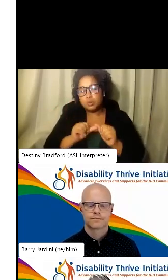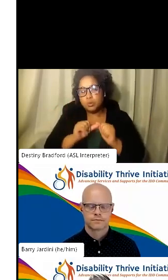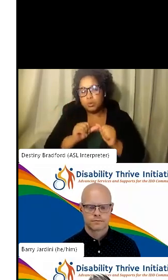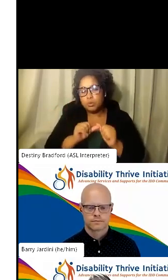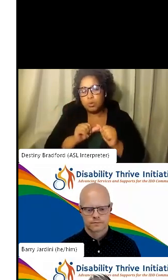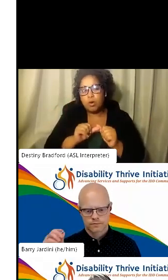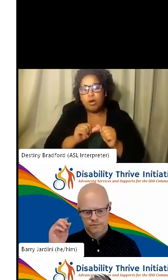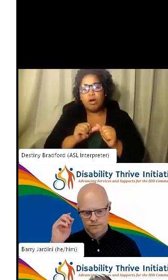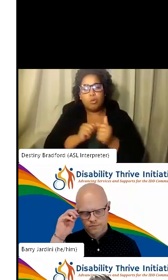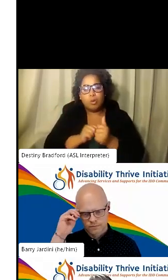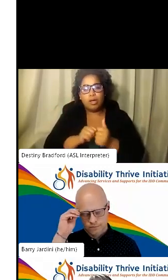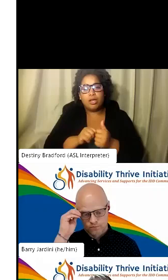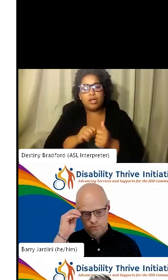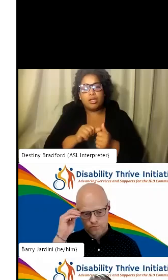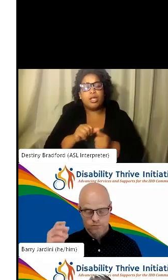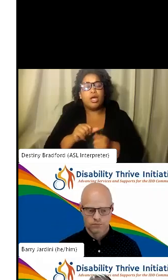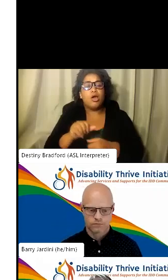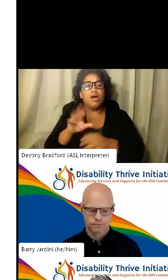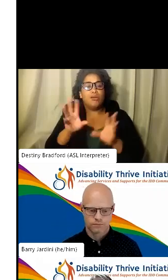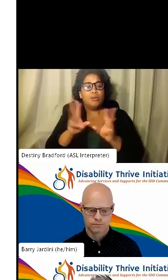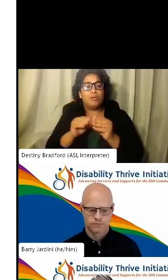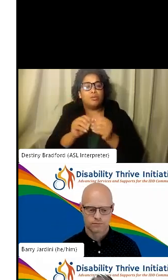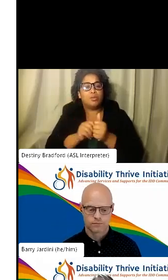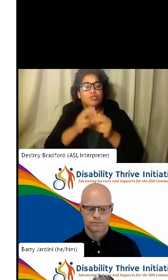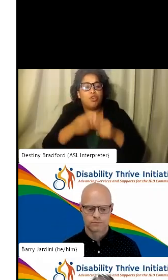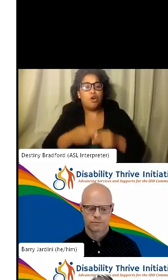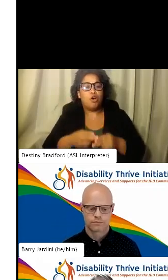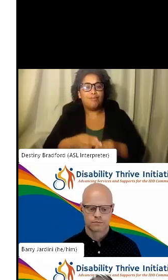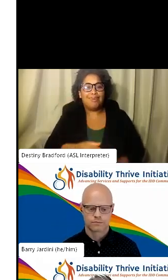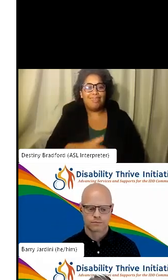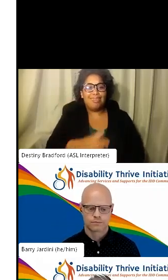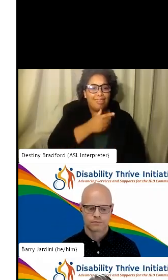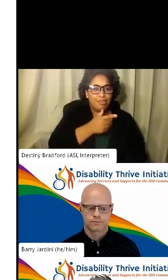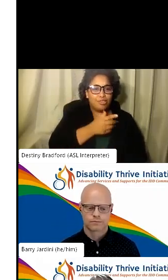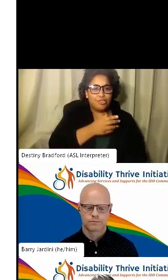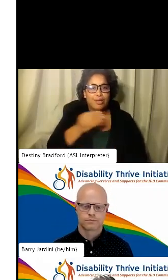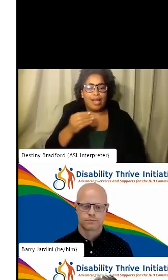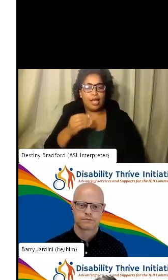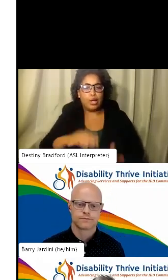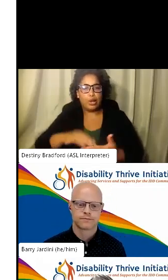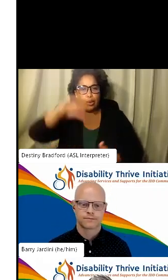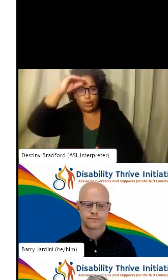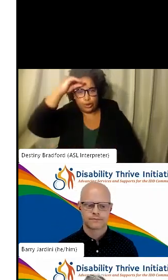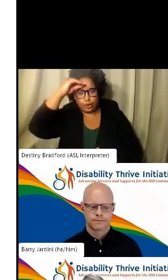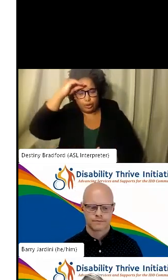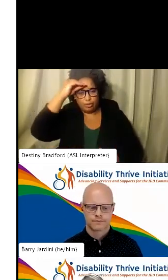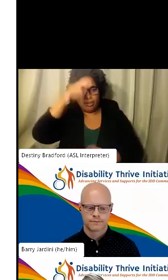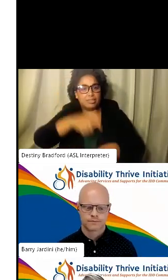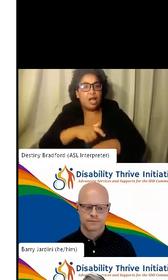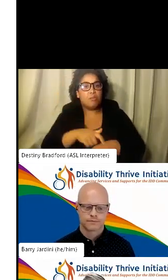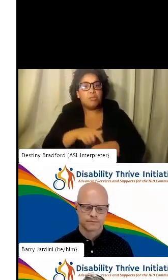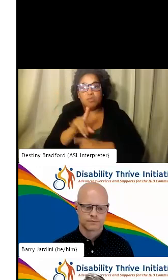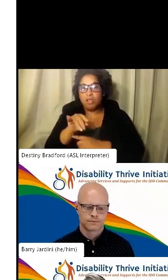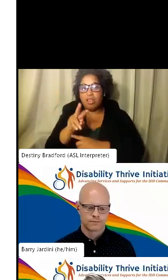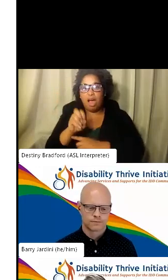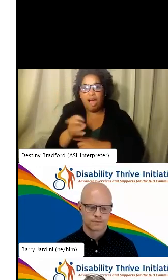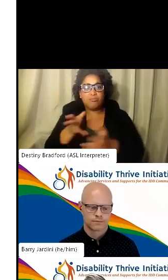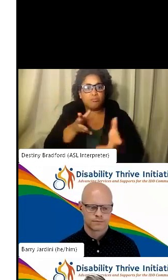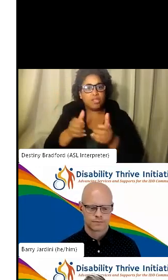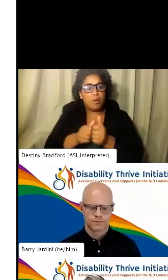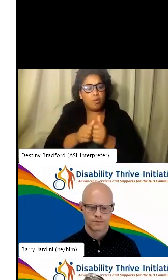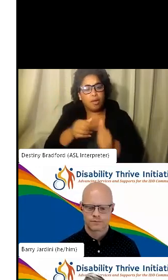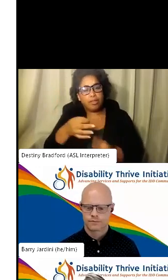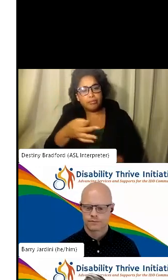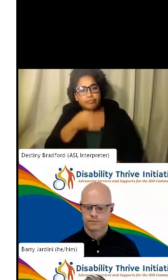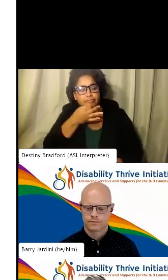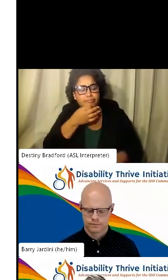our webinars with Lunch and Learns. These are where you have the opportunity to speak live to our expert panelists